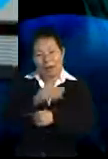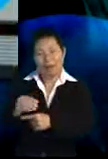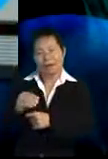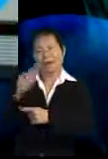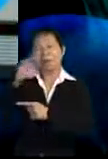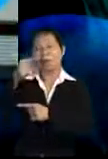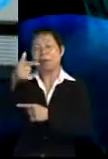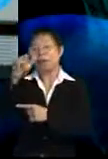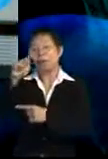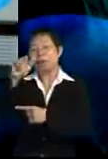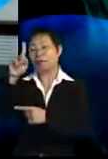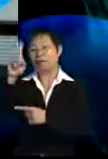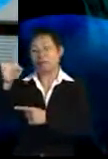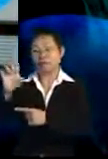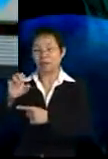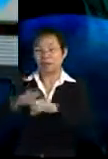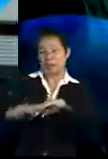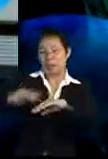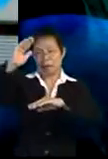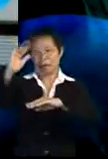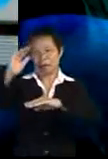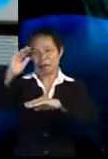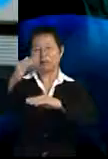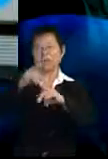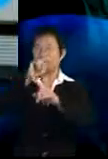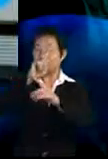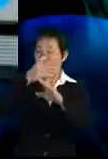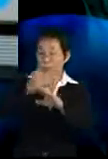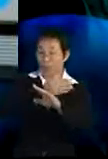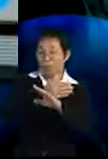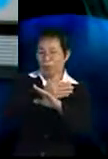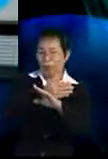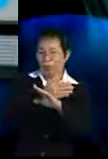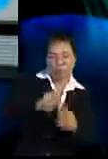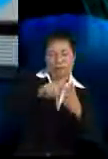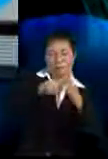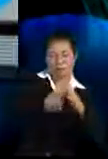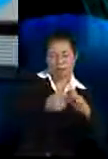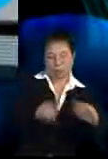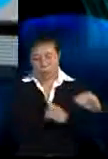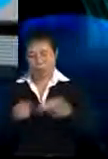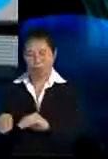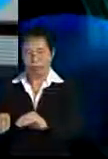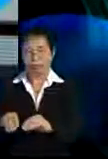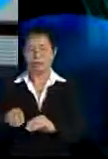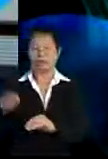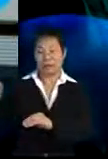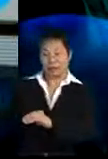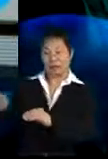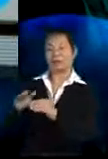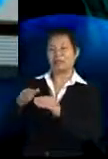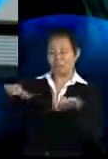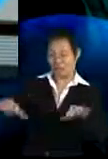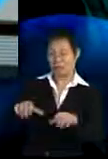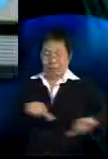magnitude of friction is at the maximum just before an object starts to move. Jasmine also did